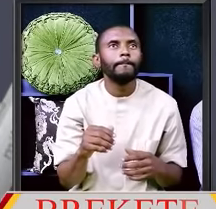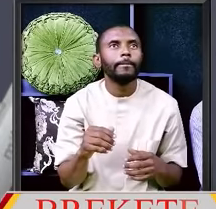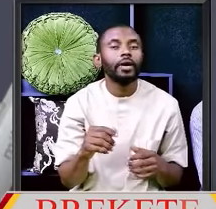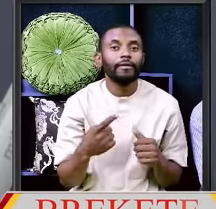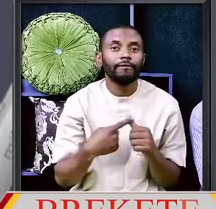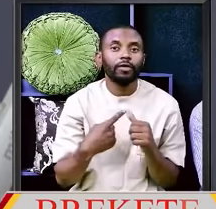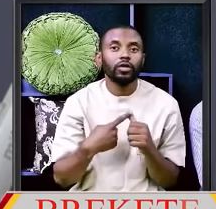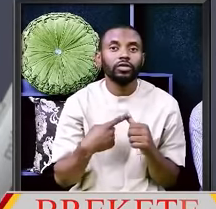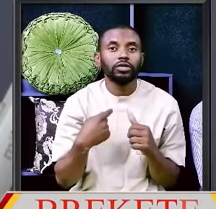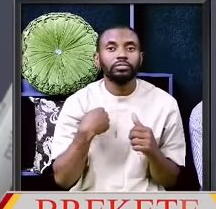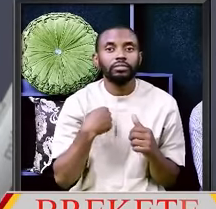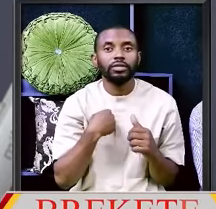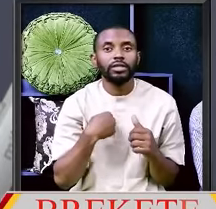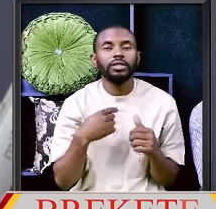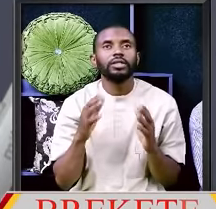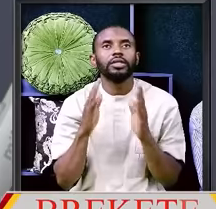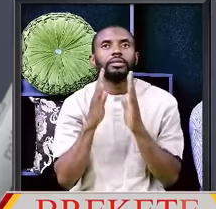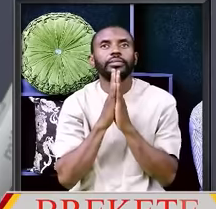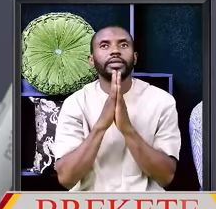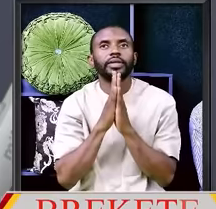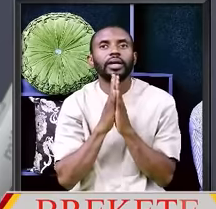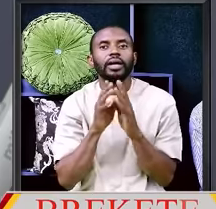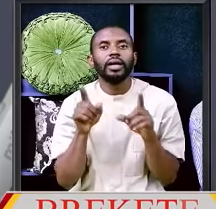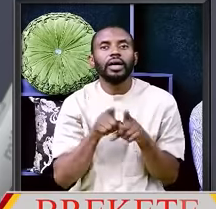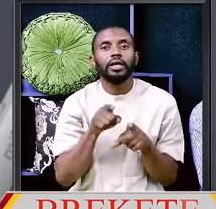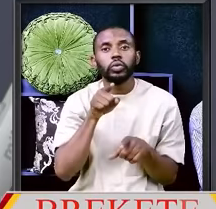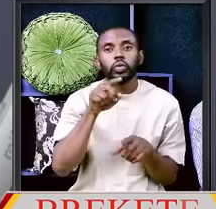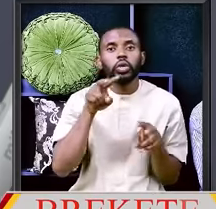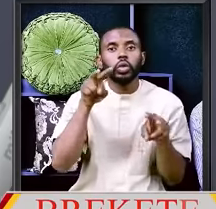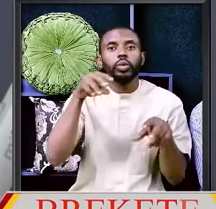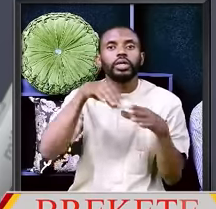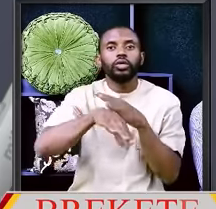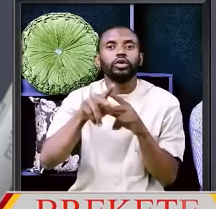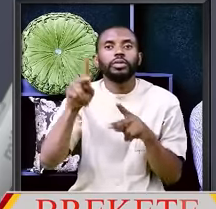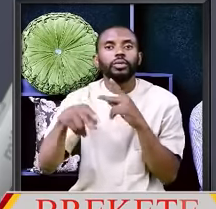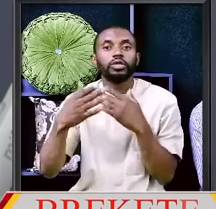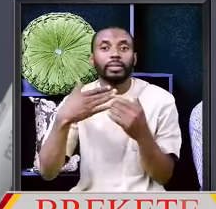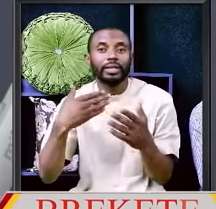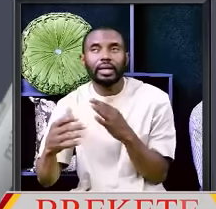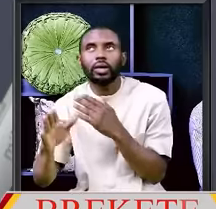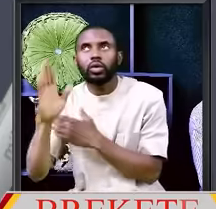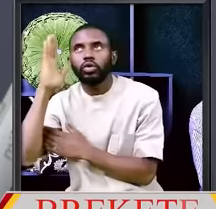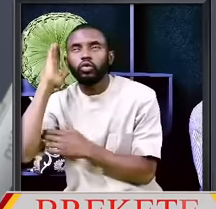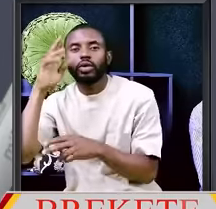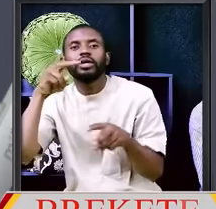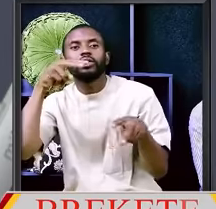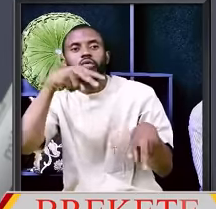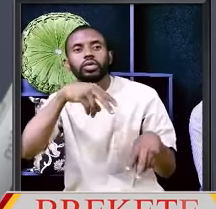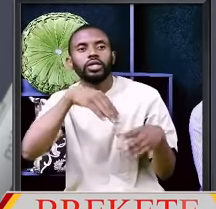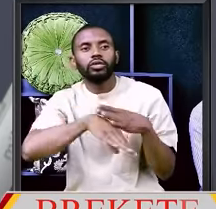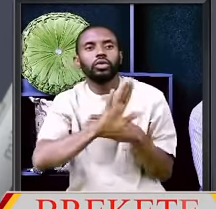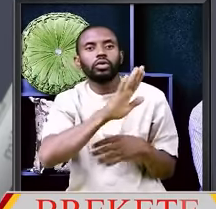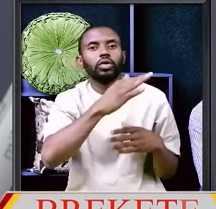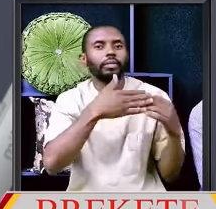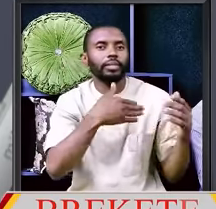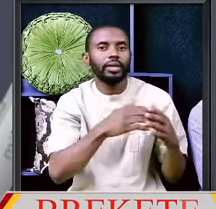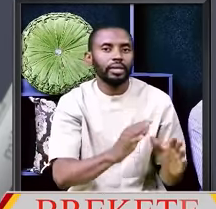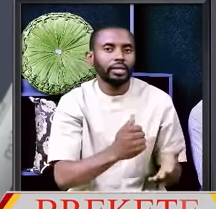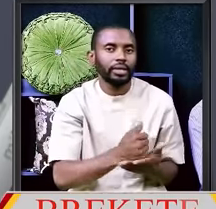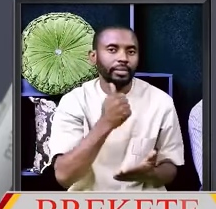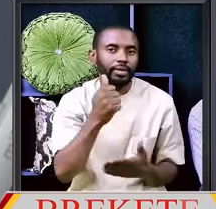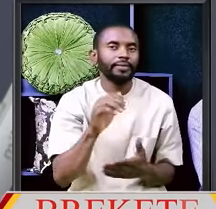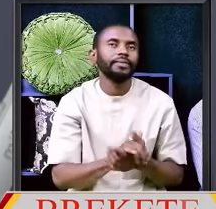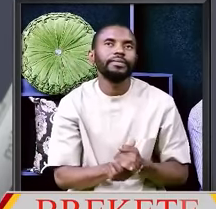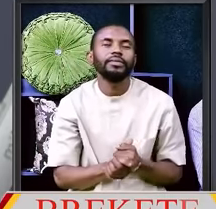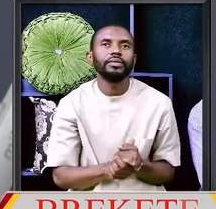First of all, I pray that as you do look into people's matter, they help them. God will also look into your own matter, help you and your family and your children also.